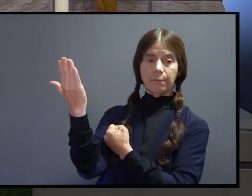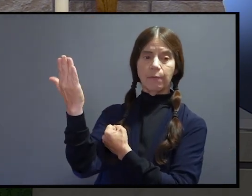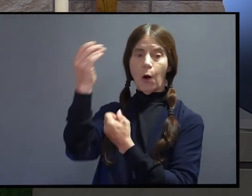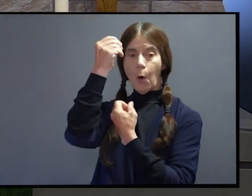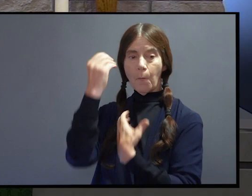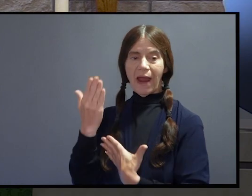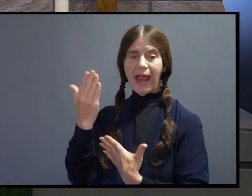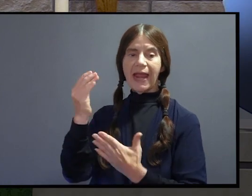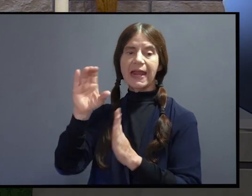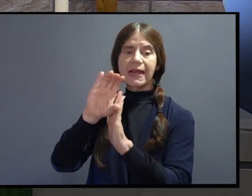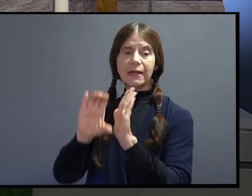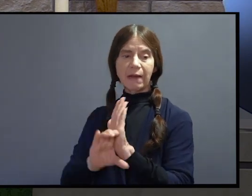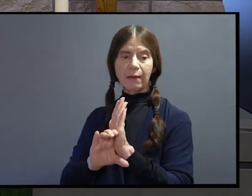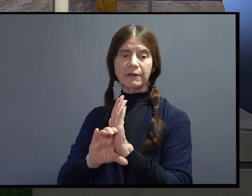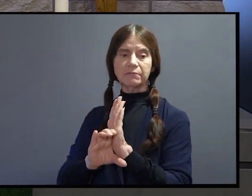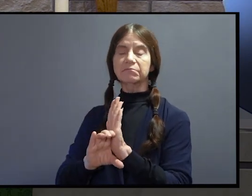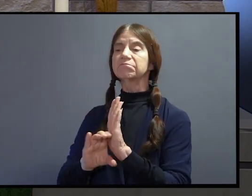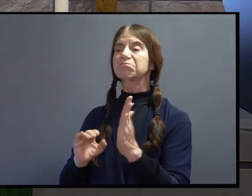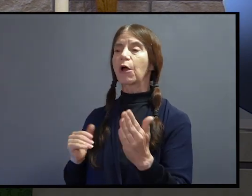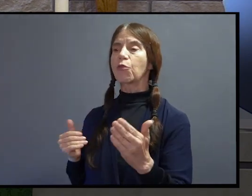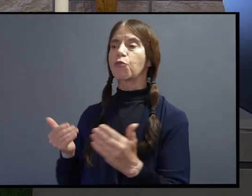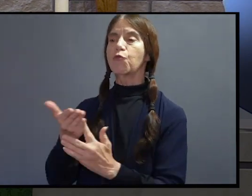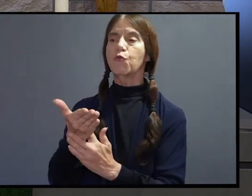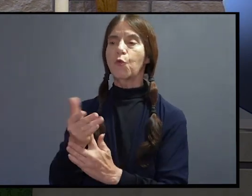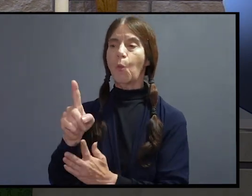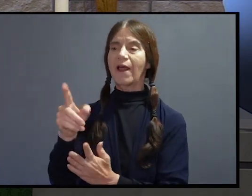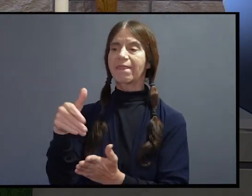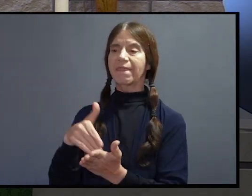commandments to 1,000 generations.